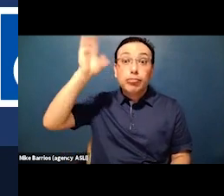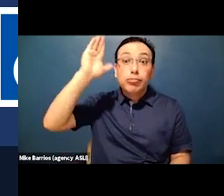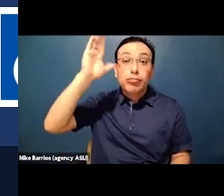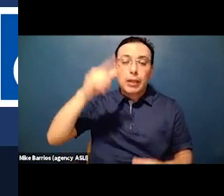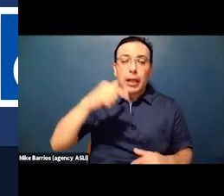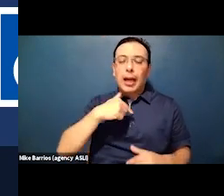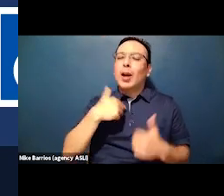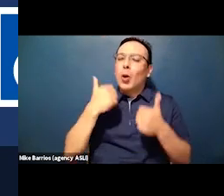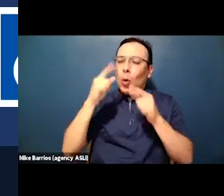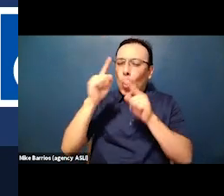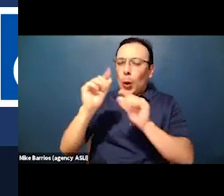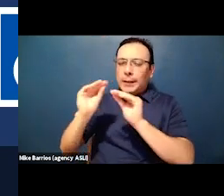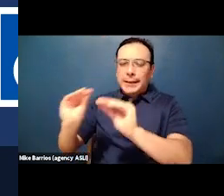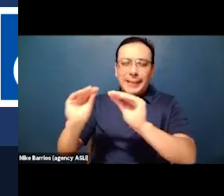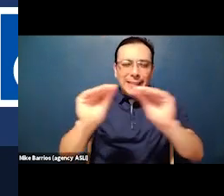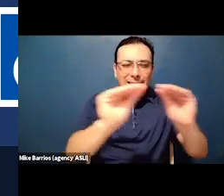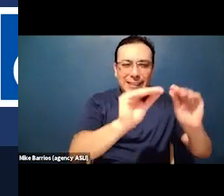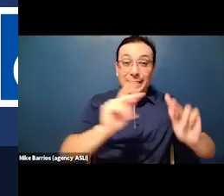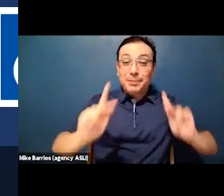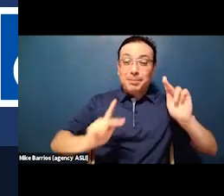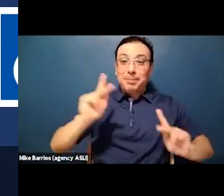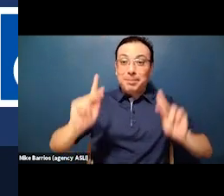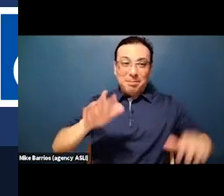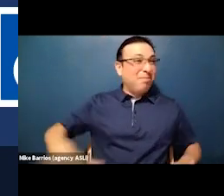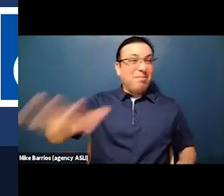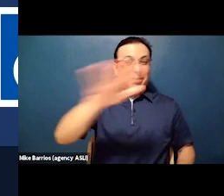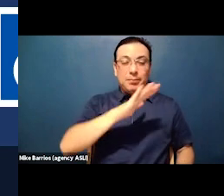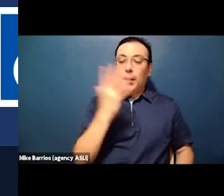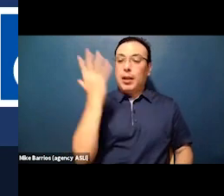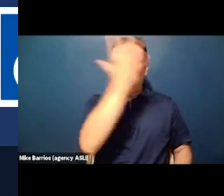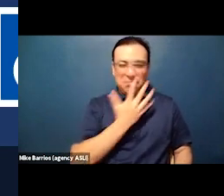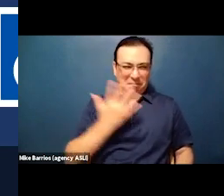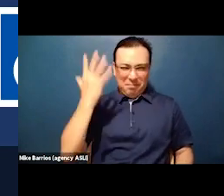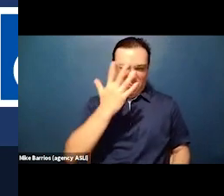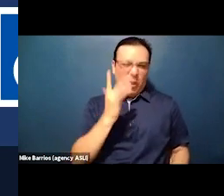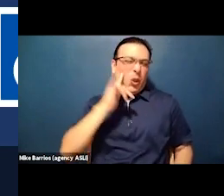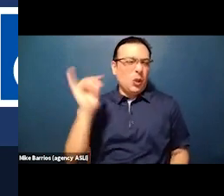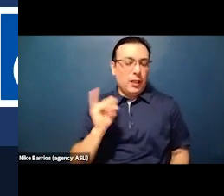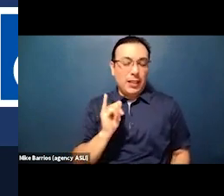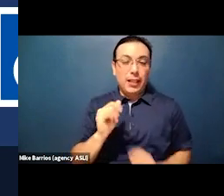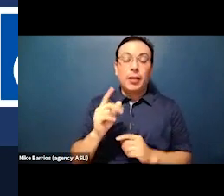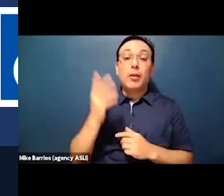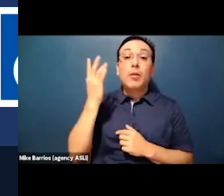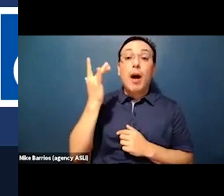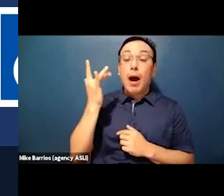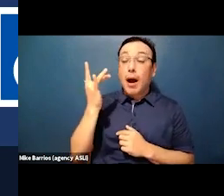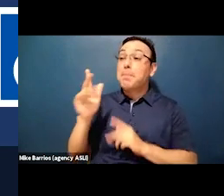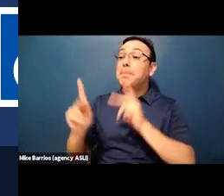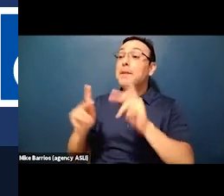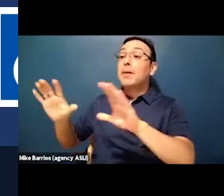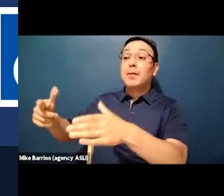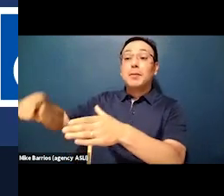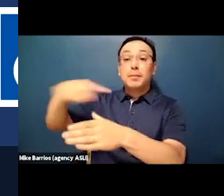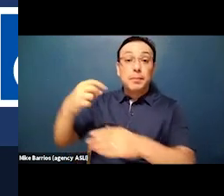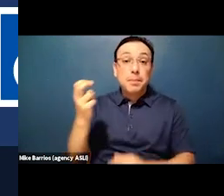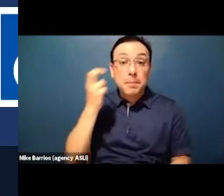give a visual description of themselves so that members of the blind and low vision community, and also